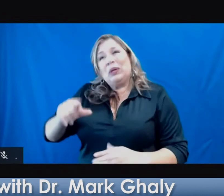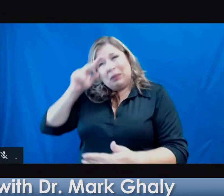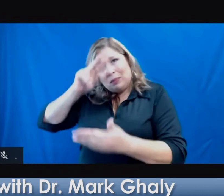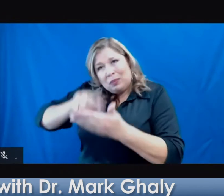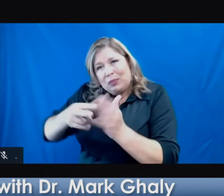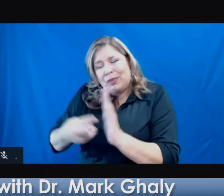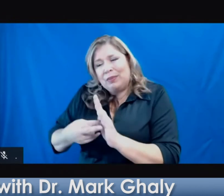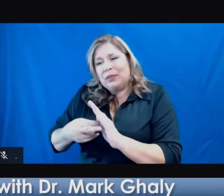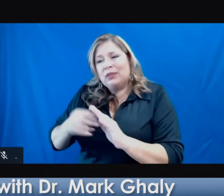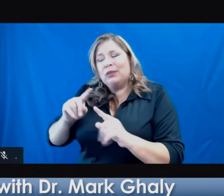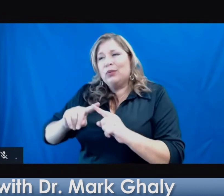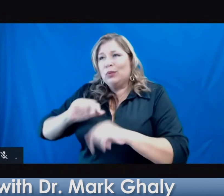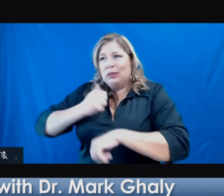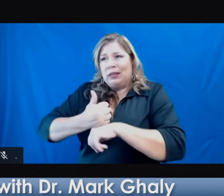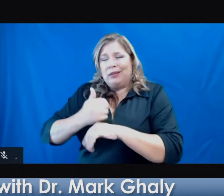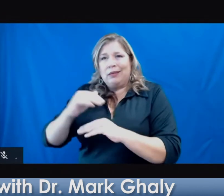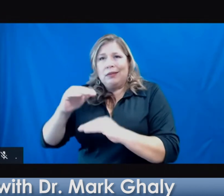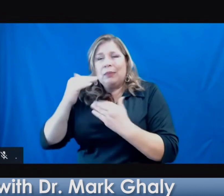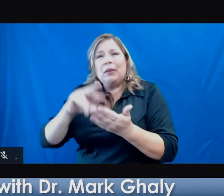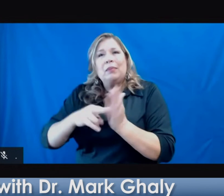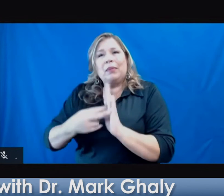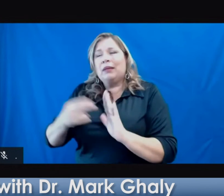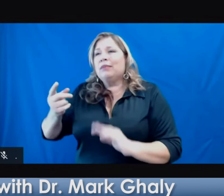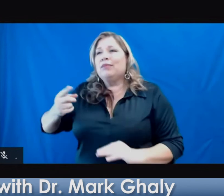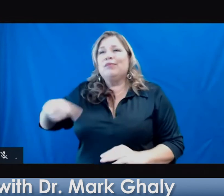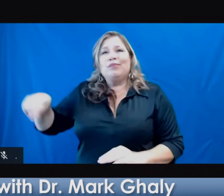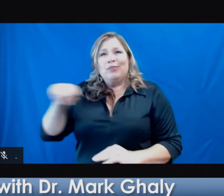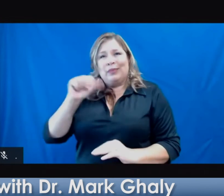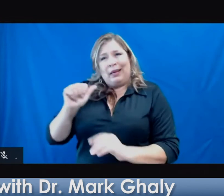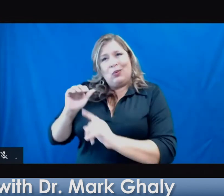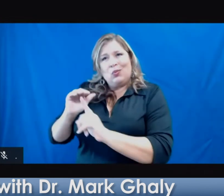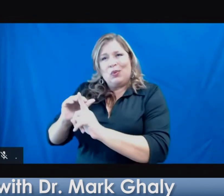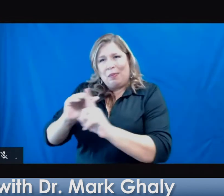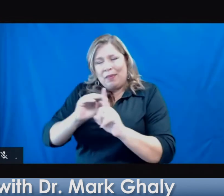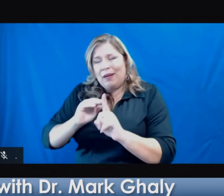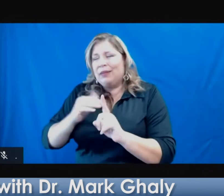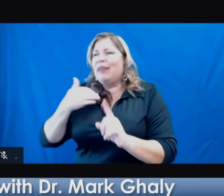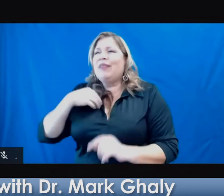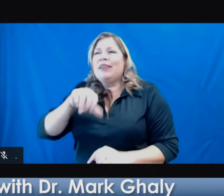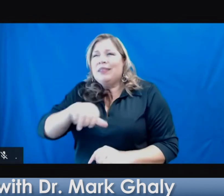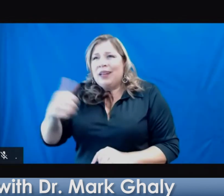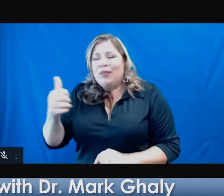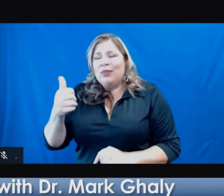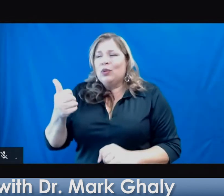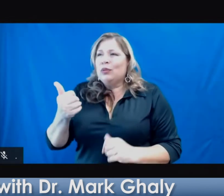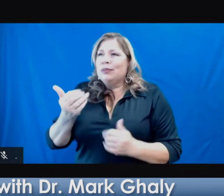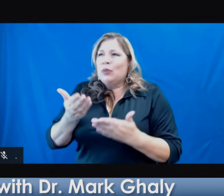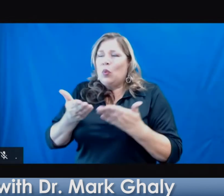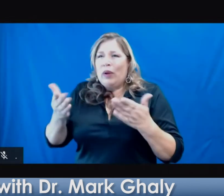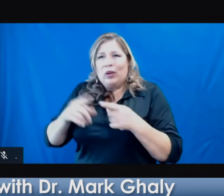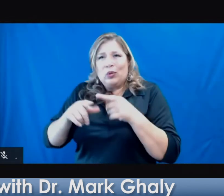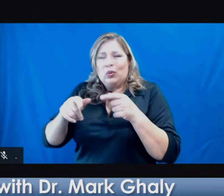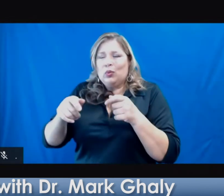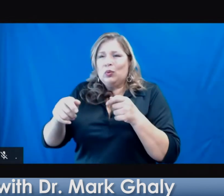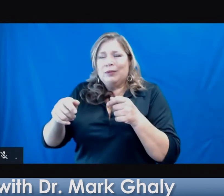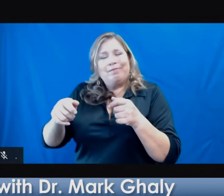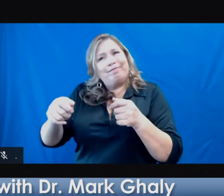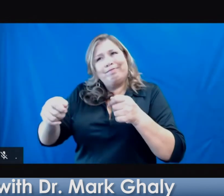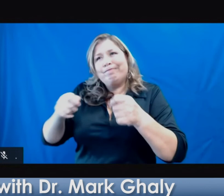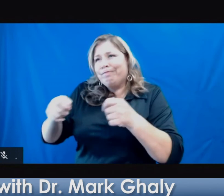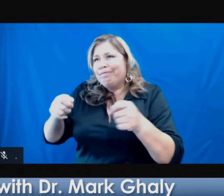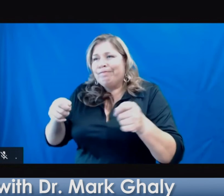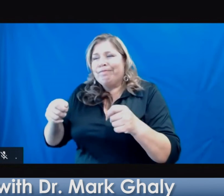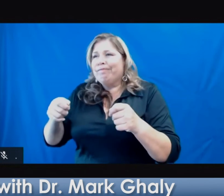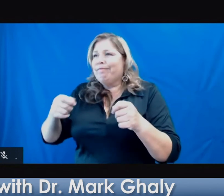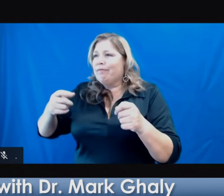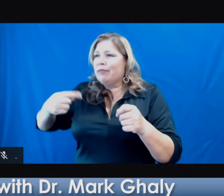us have another tool, another reminder, another action to take to contribute to us coming